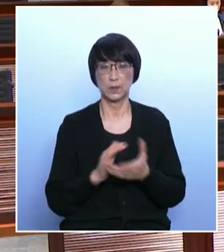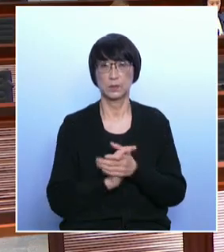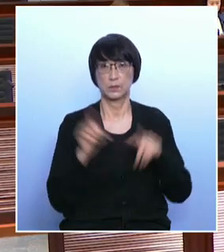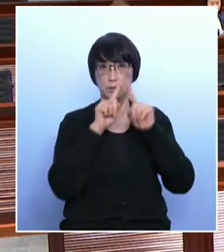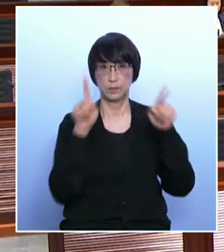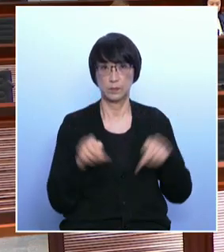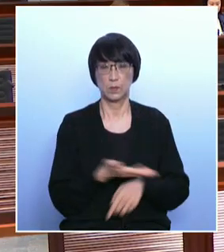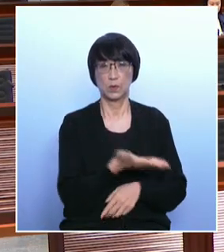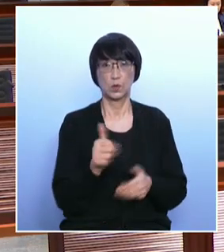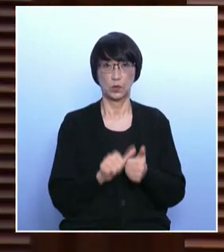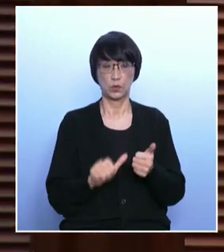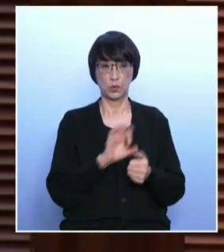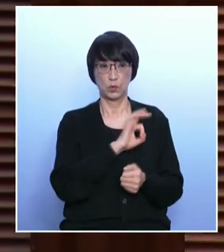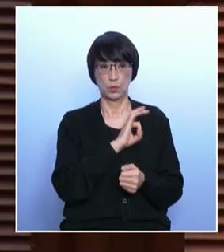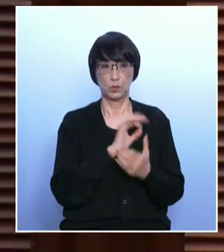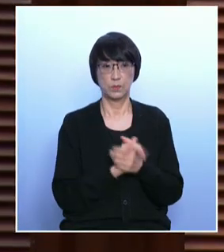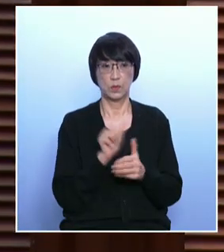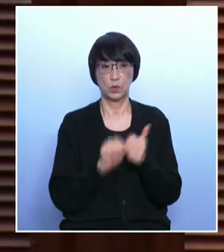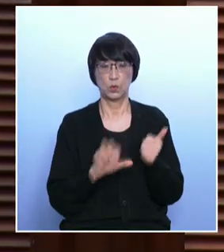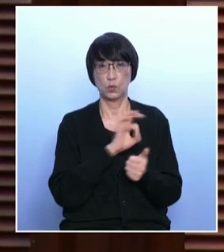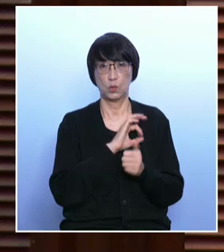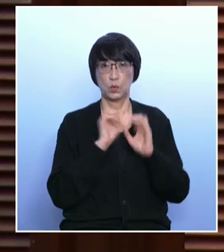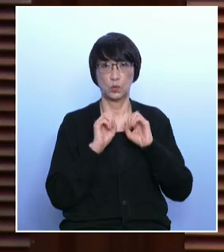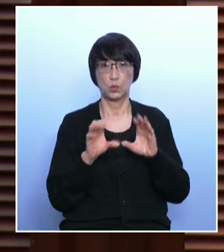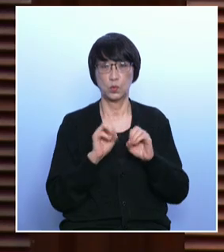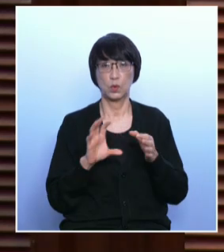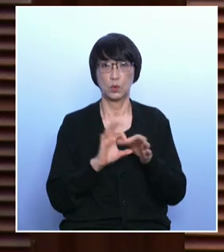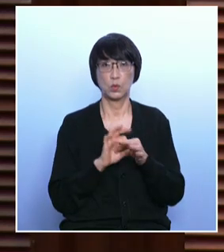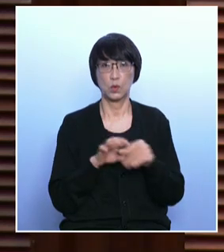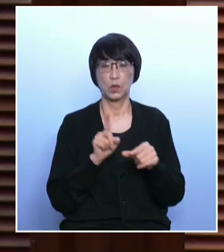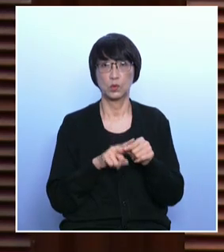invite the administration to take us through the papers.